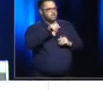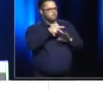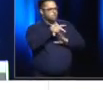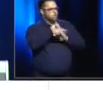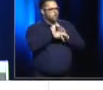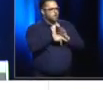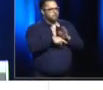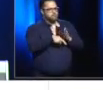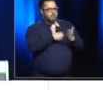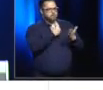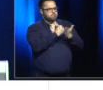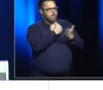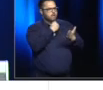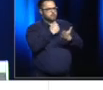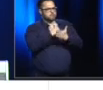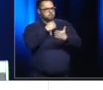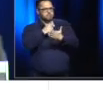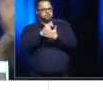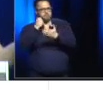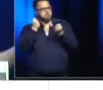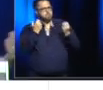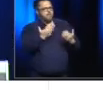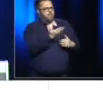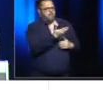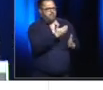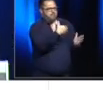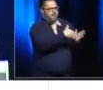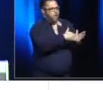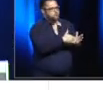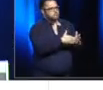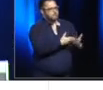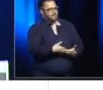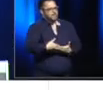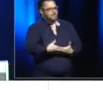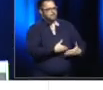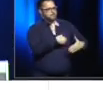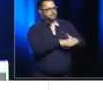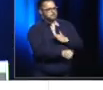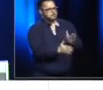many thousands of pups, and they matured and